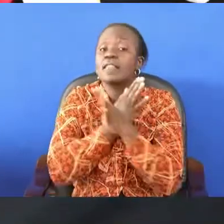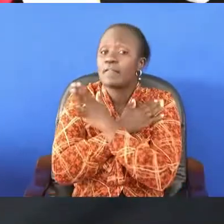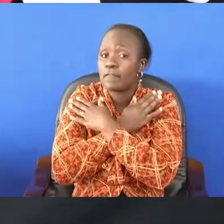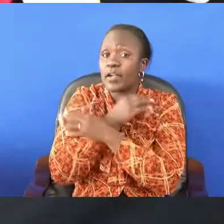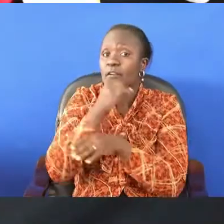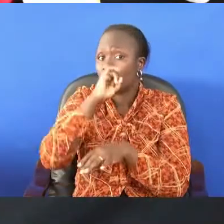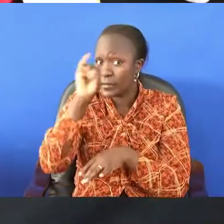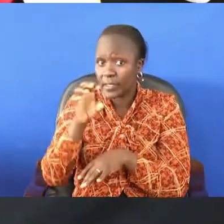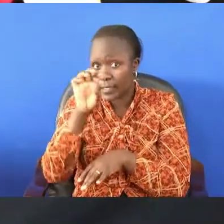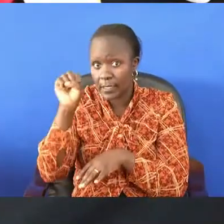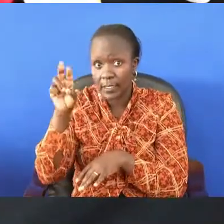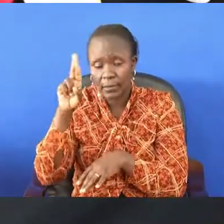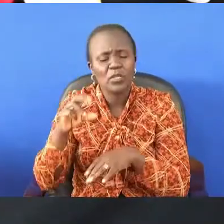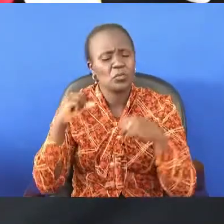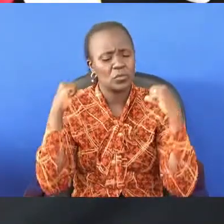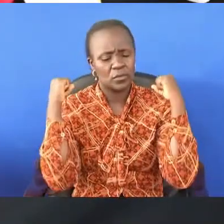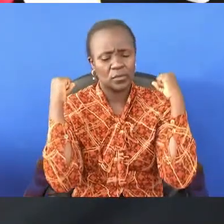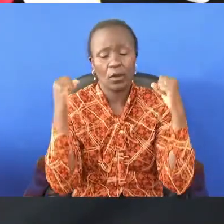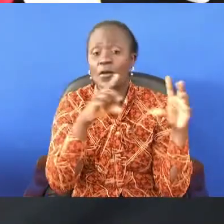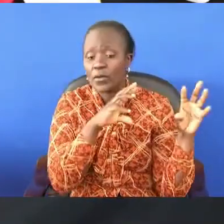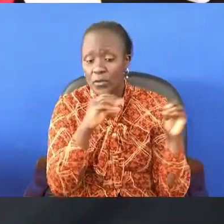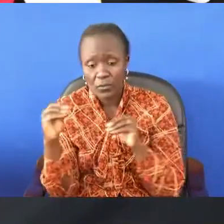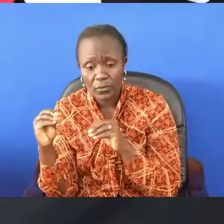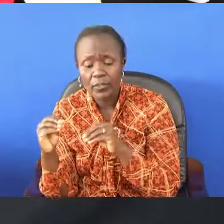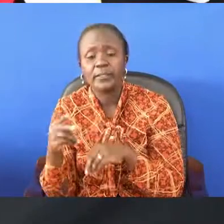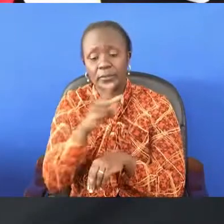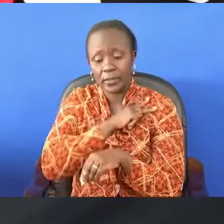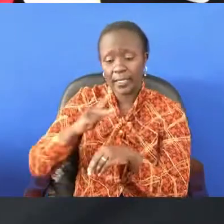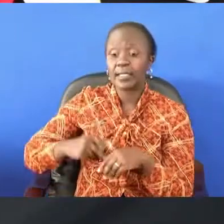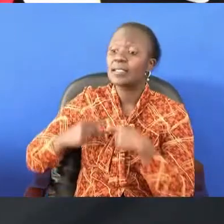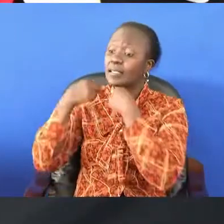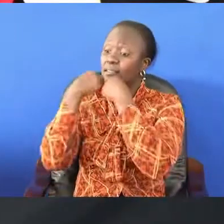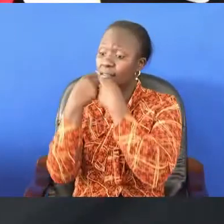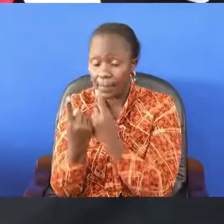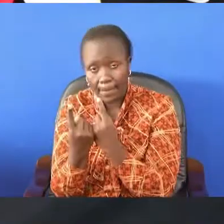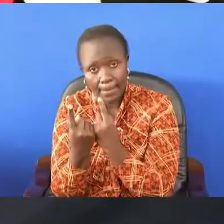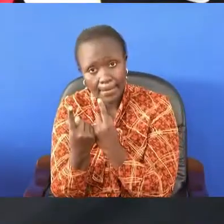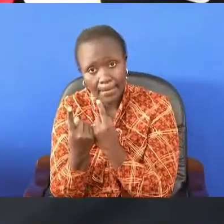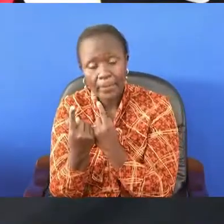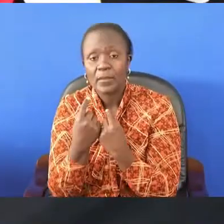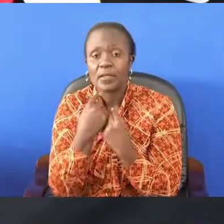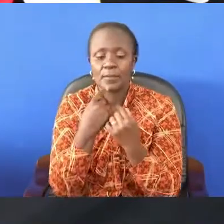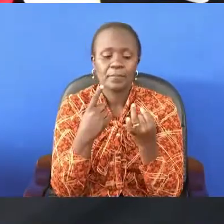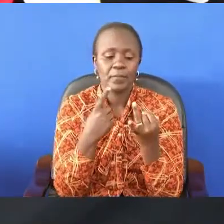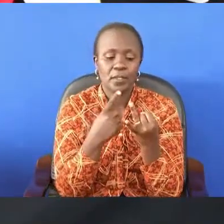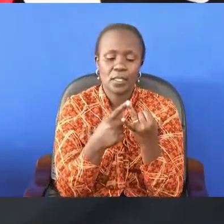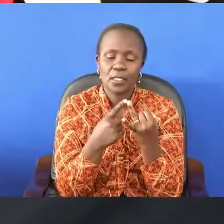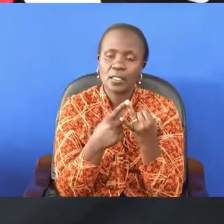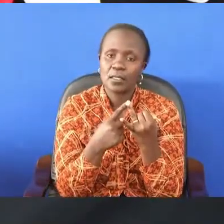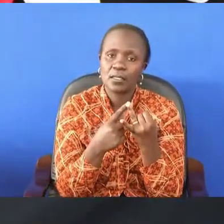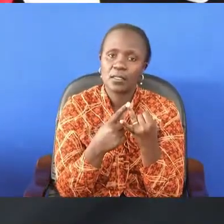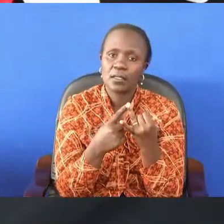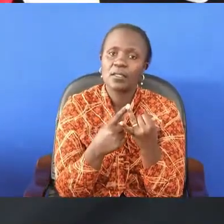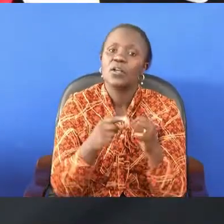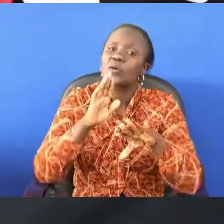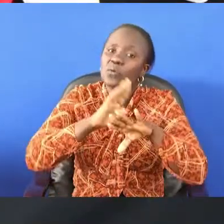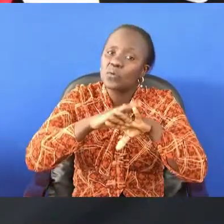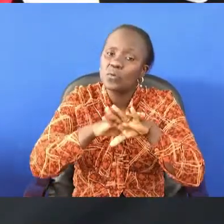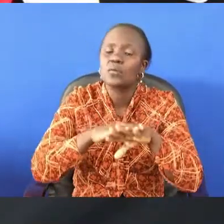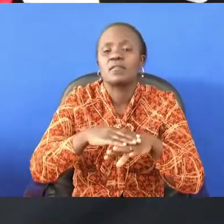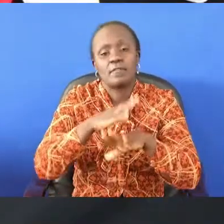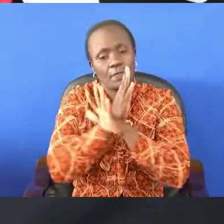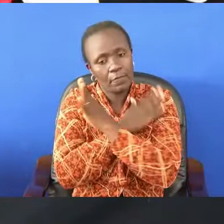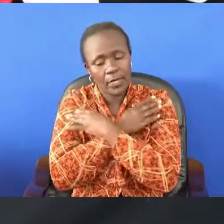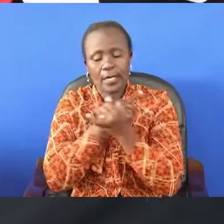story whereby he was so courageous and he went to the king. So number one is we should be good